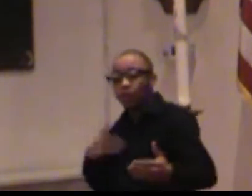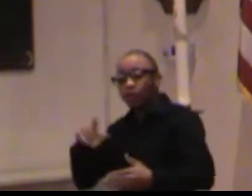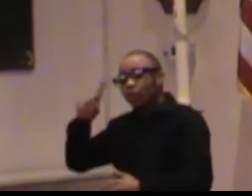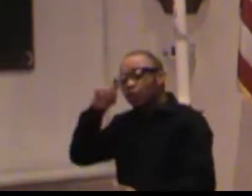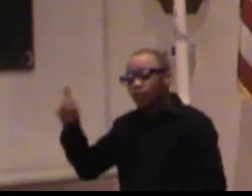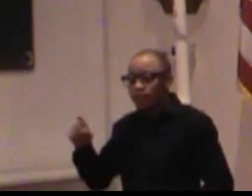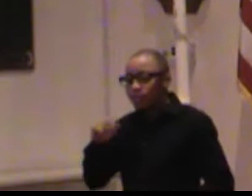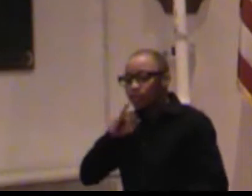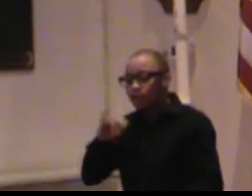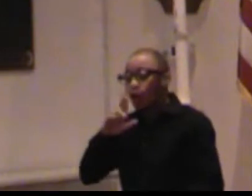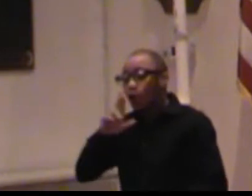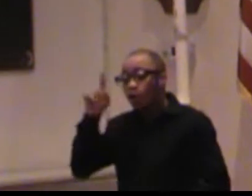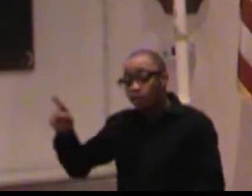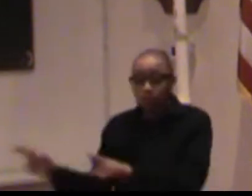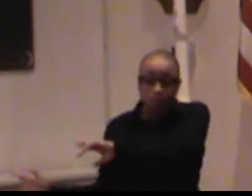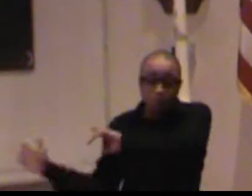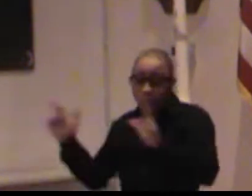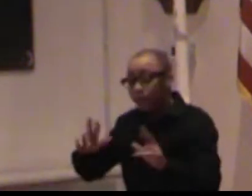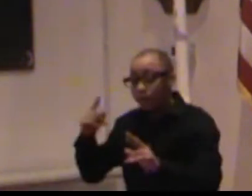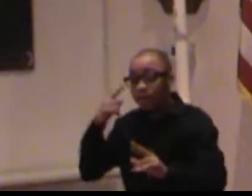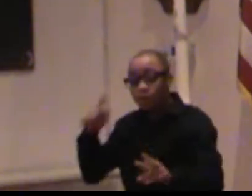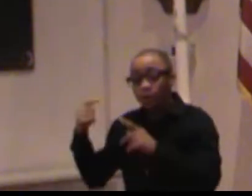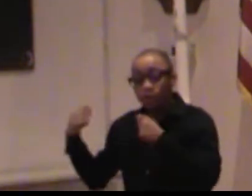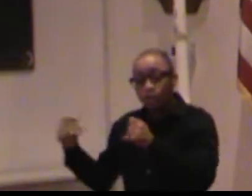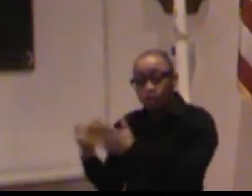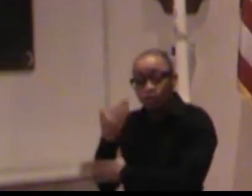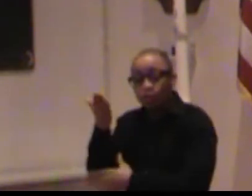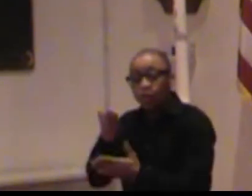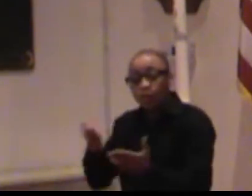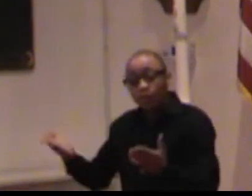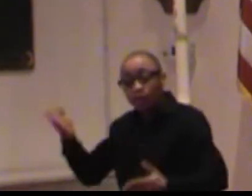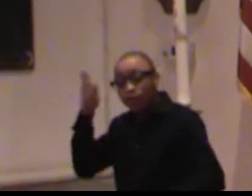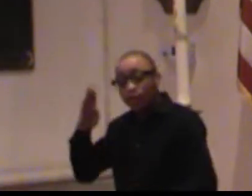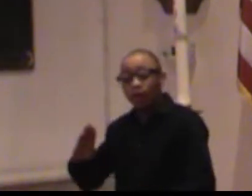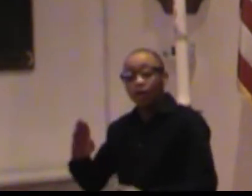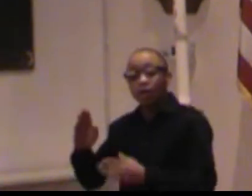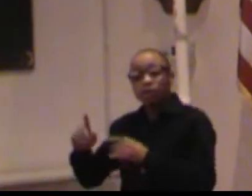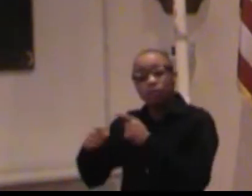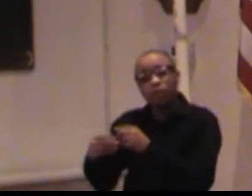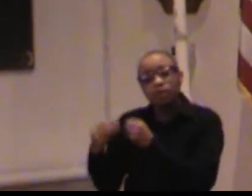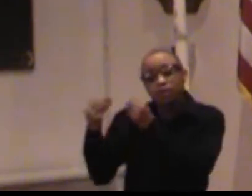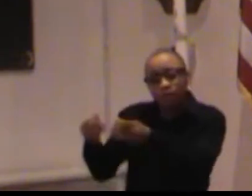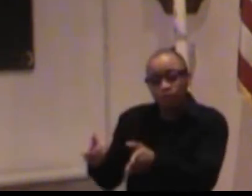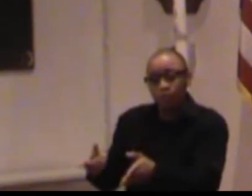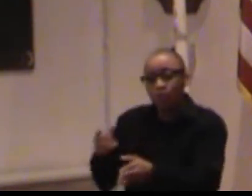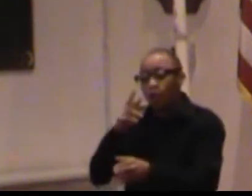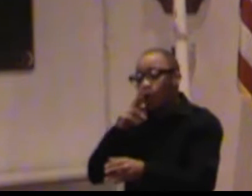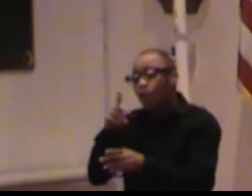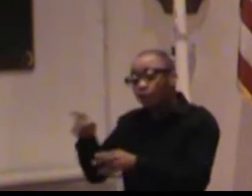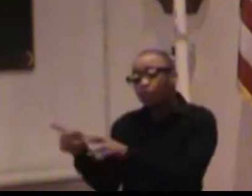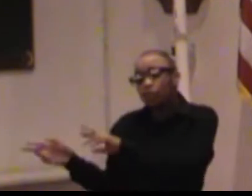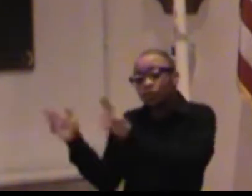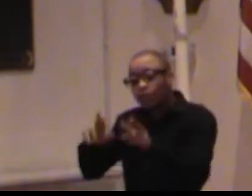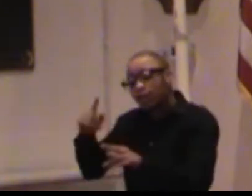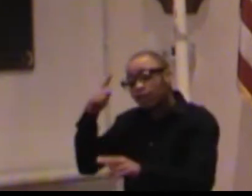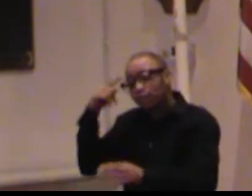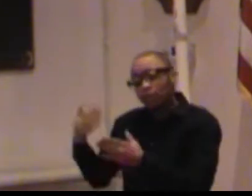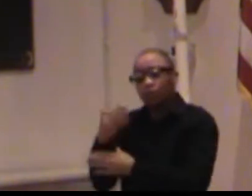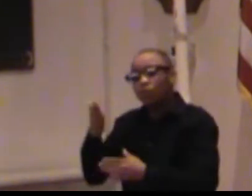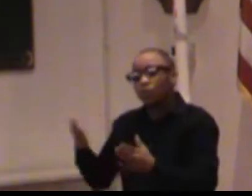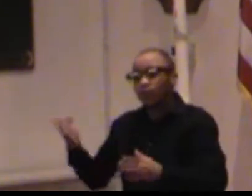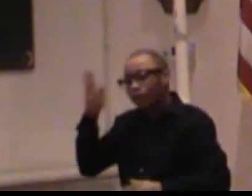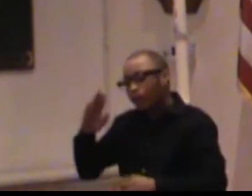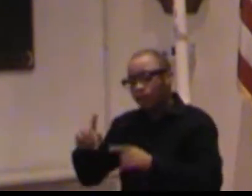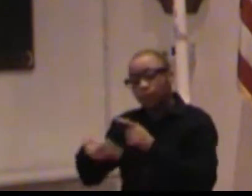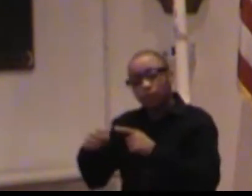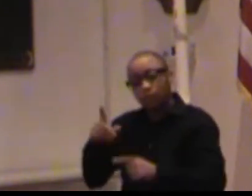question becomes, are you ready for the new thing that God is about to do? Are you ready for the new thing that God is about